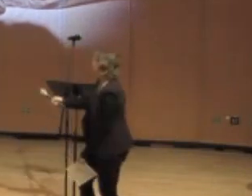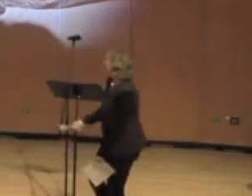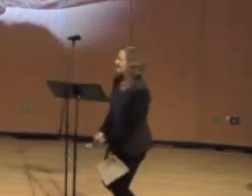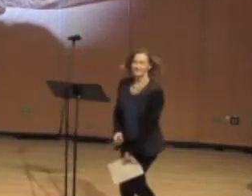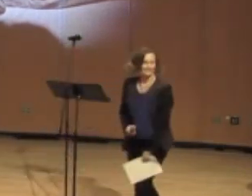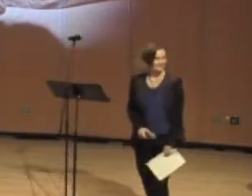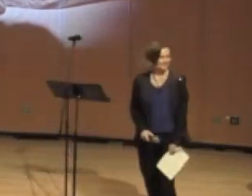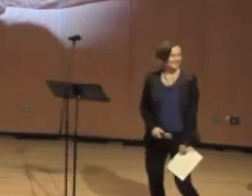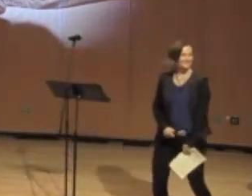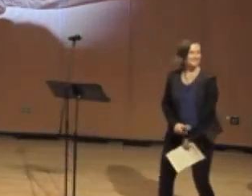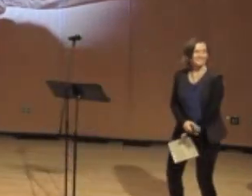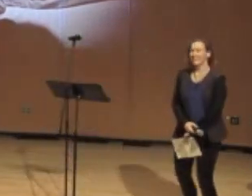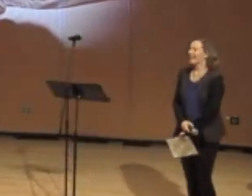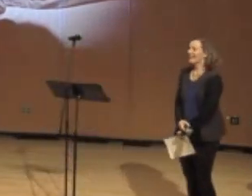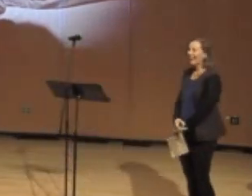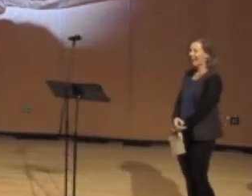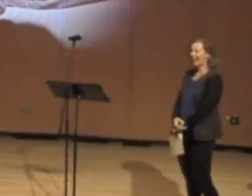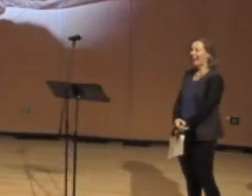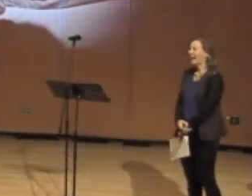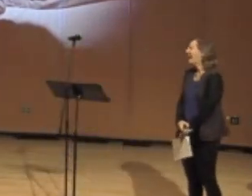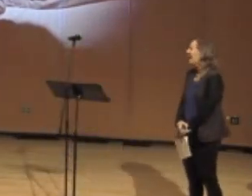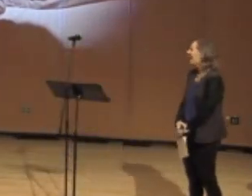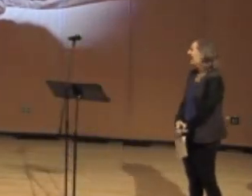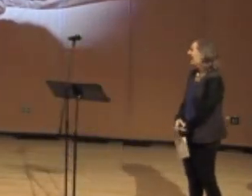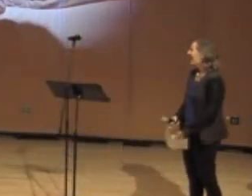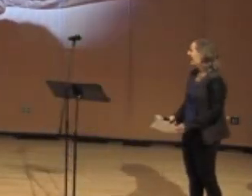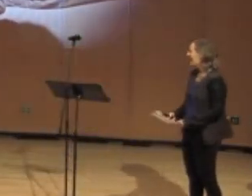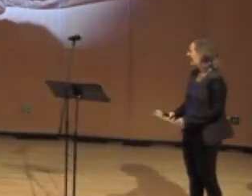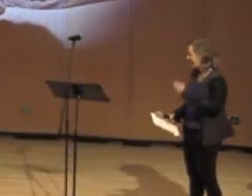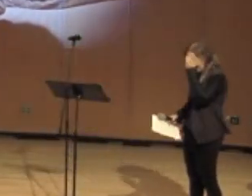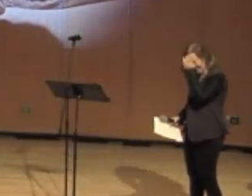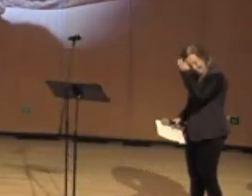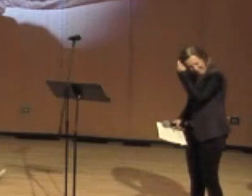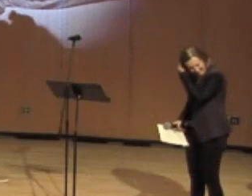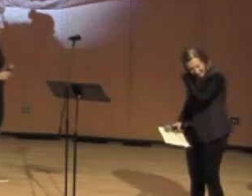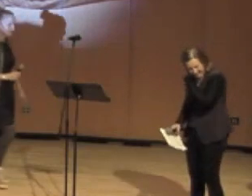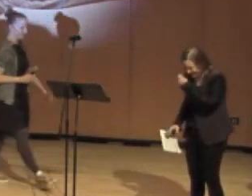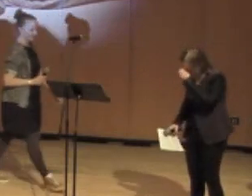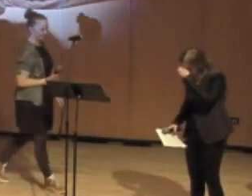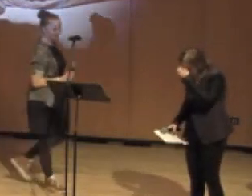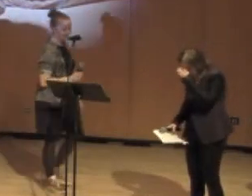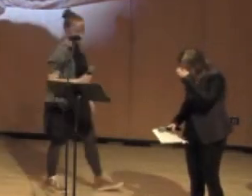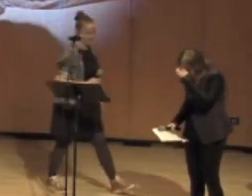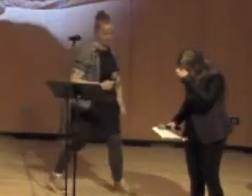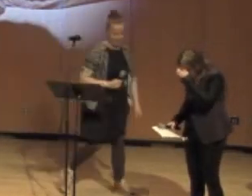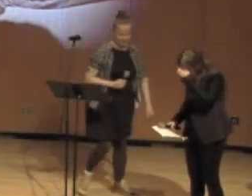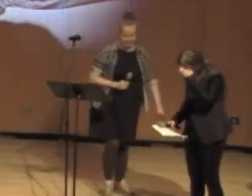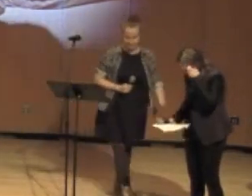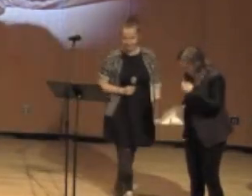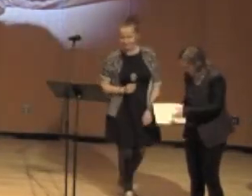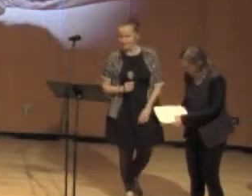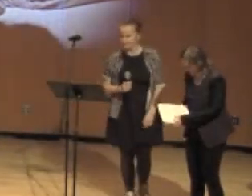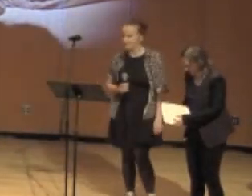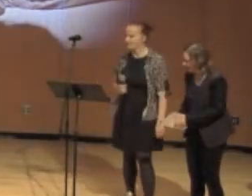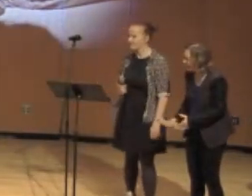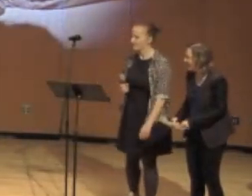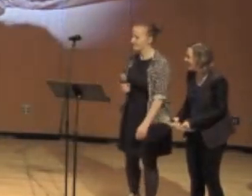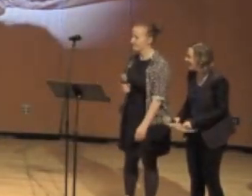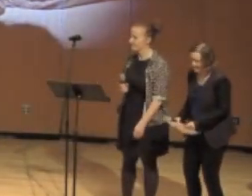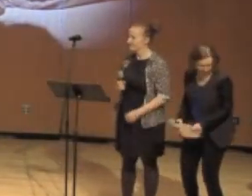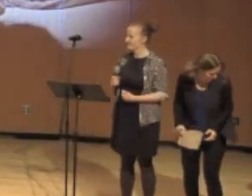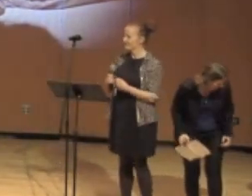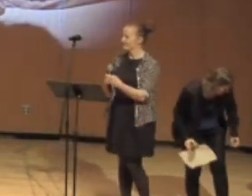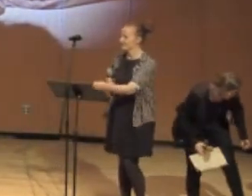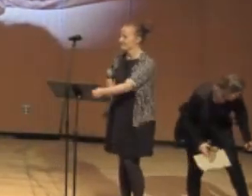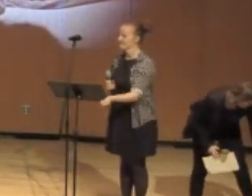okay so welcome everybody here to the Martin seag theater center at the glid center cun it's a great day in New York